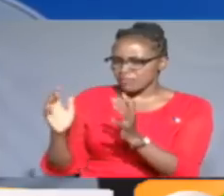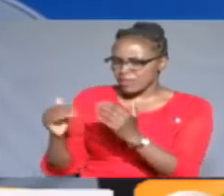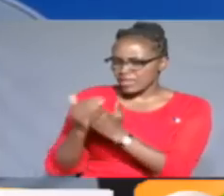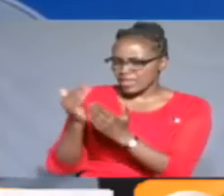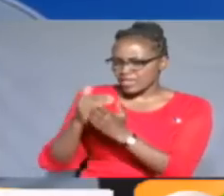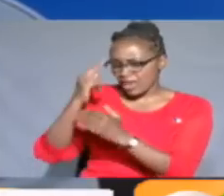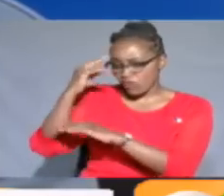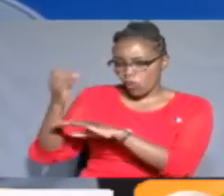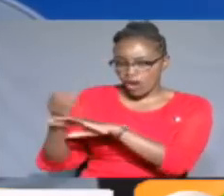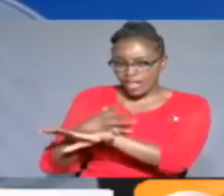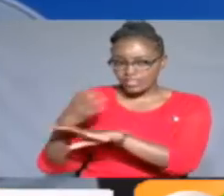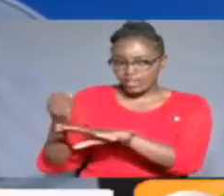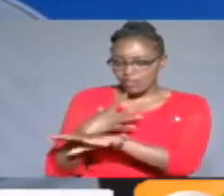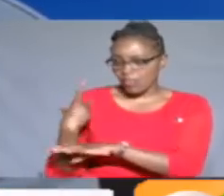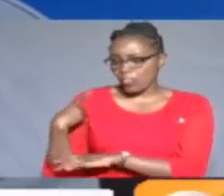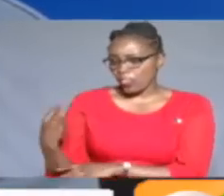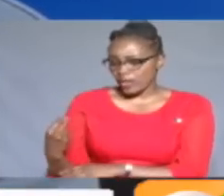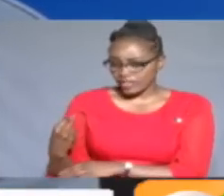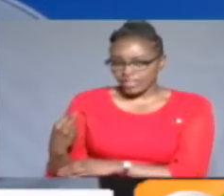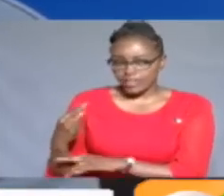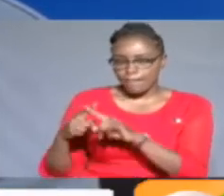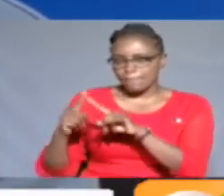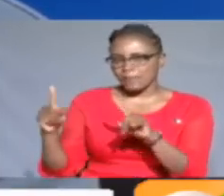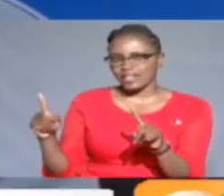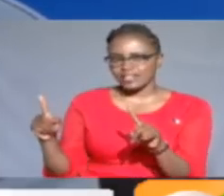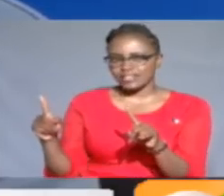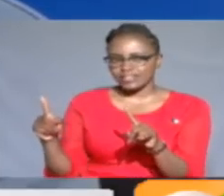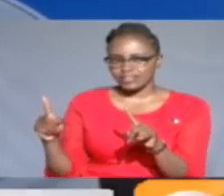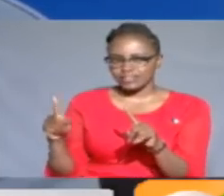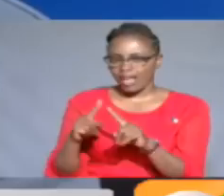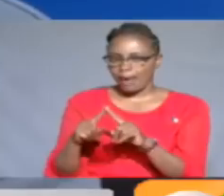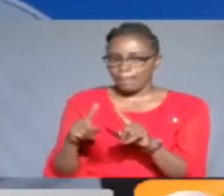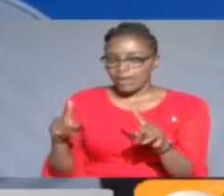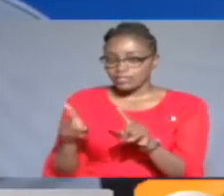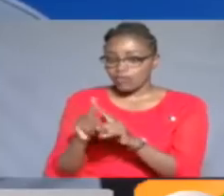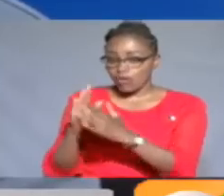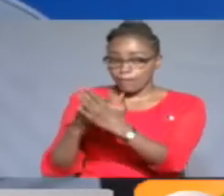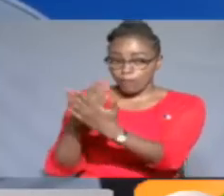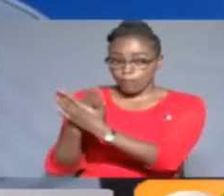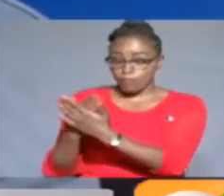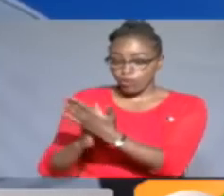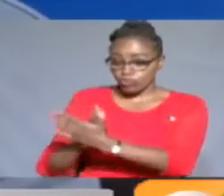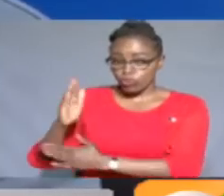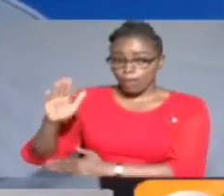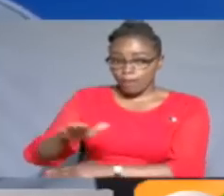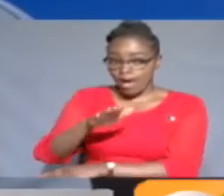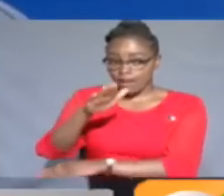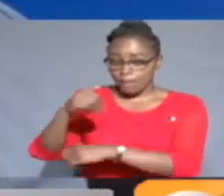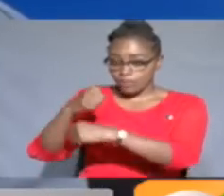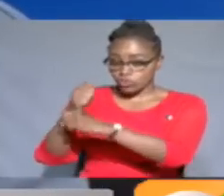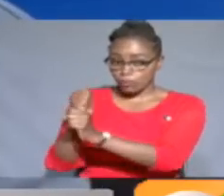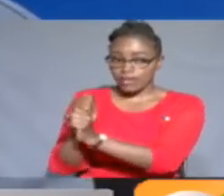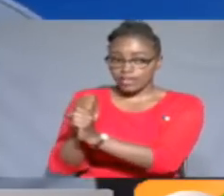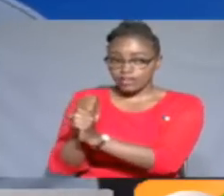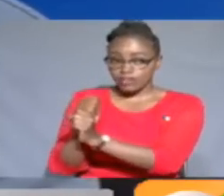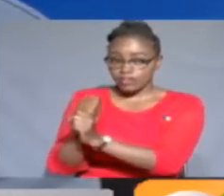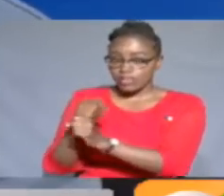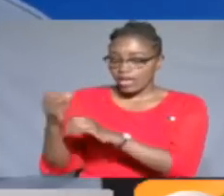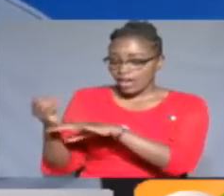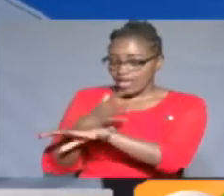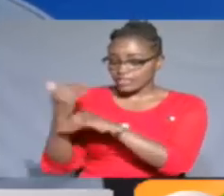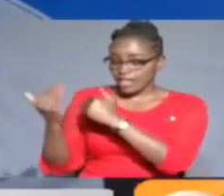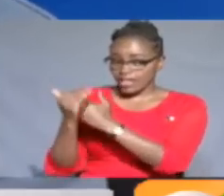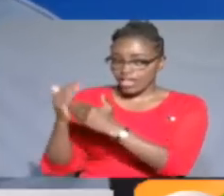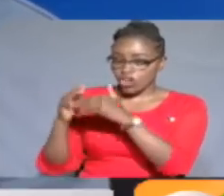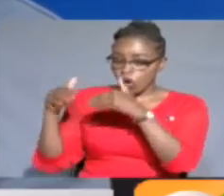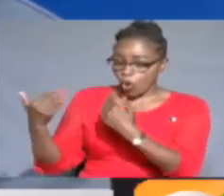of cancer in the recent days. But in terms of the proposal by Parliament to make cancer care,